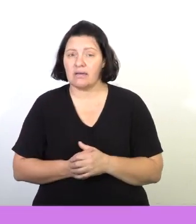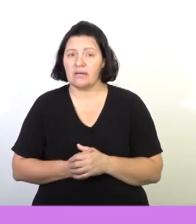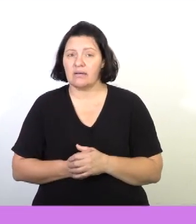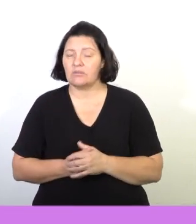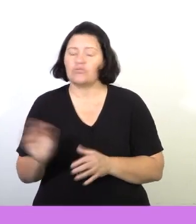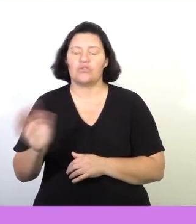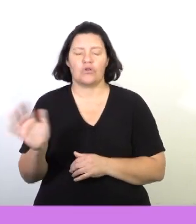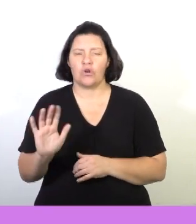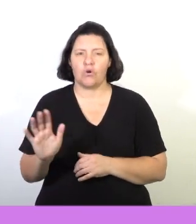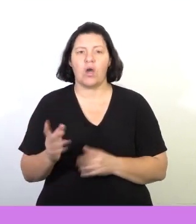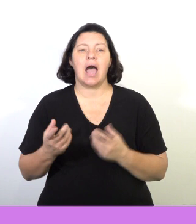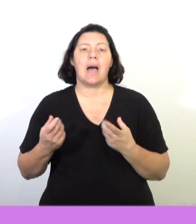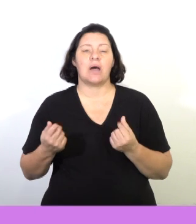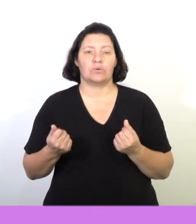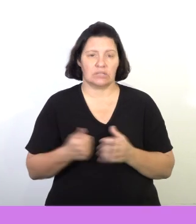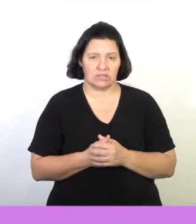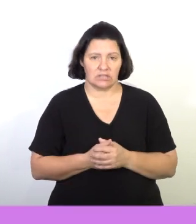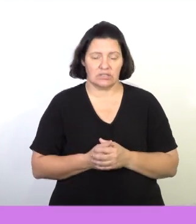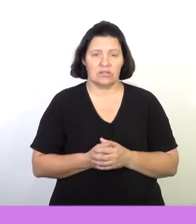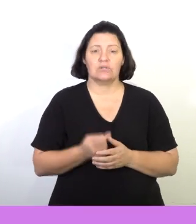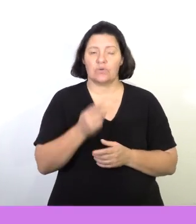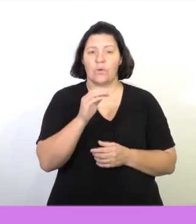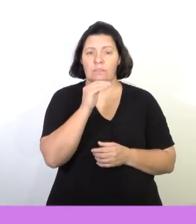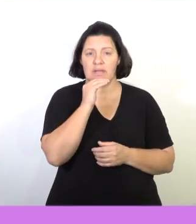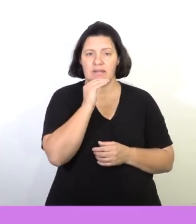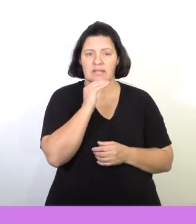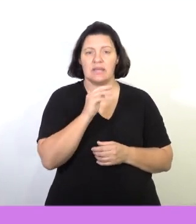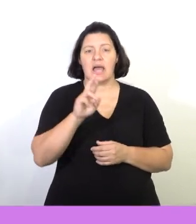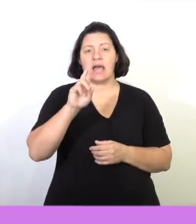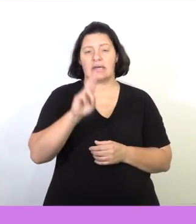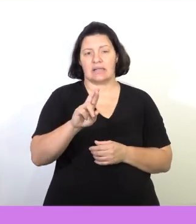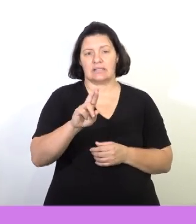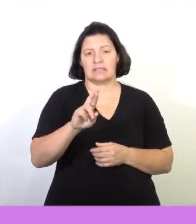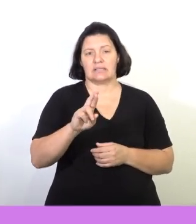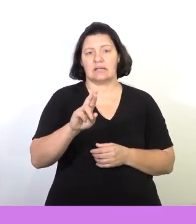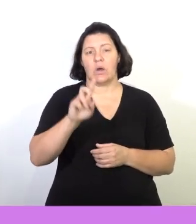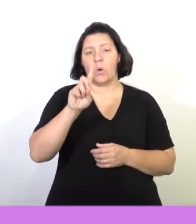learners? No, it's the amount. So it will be